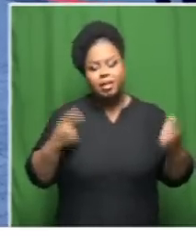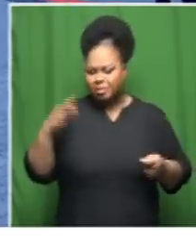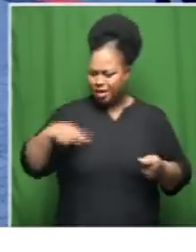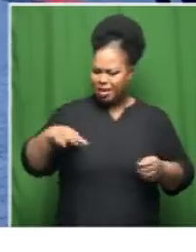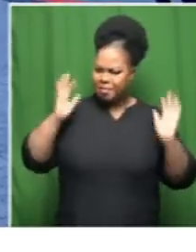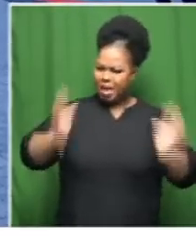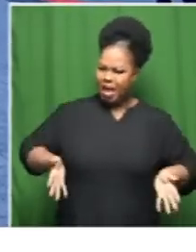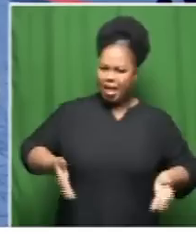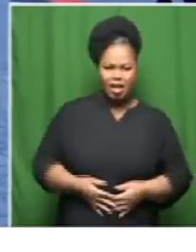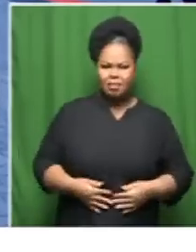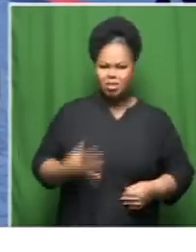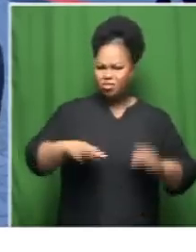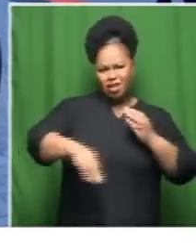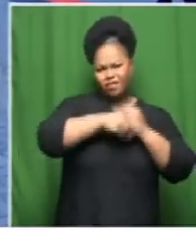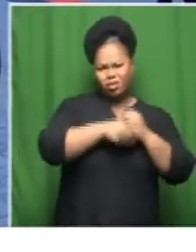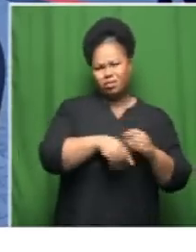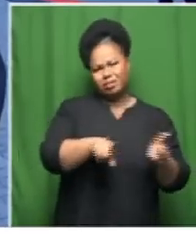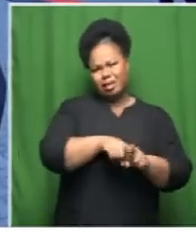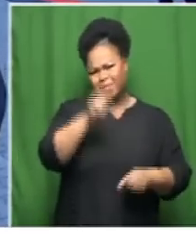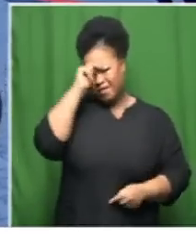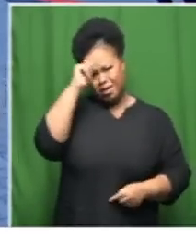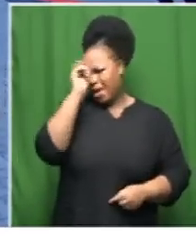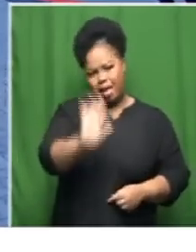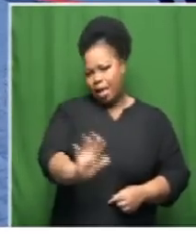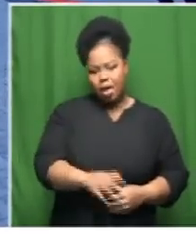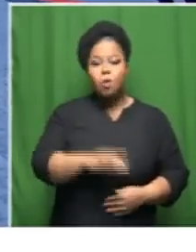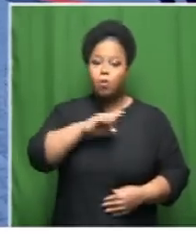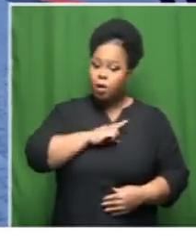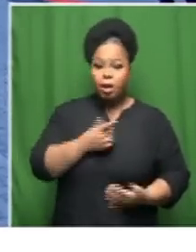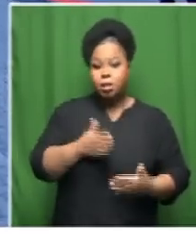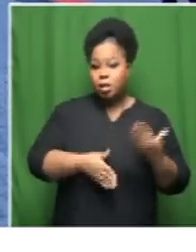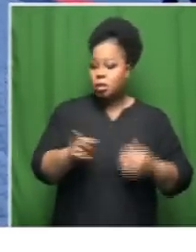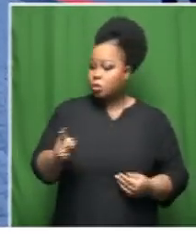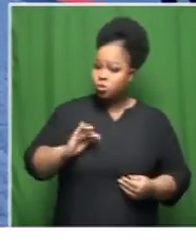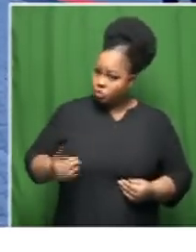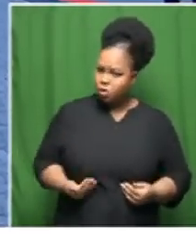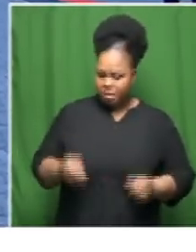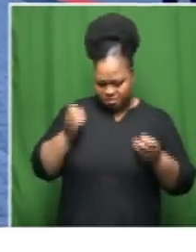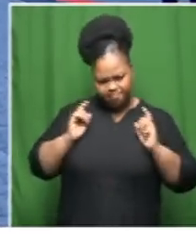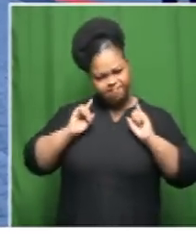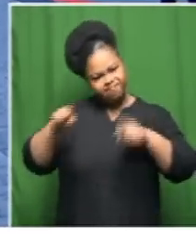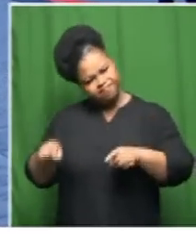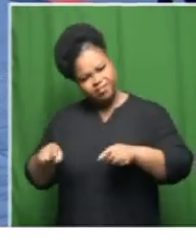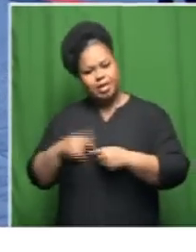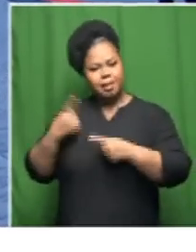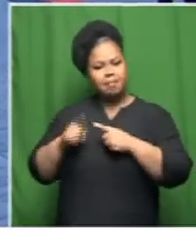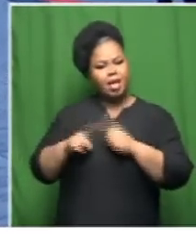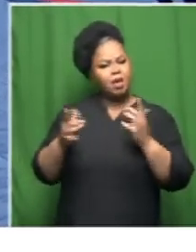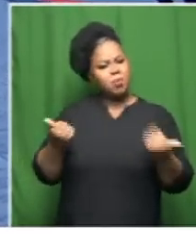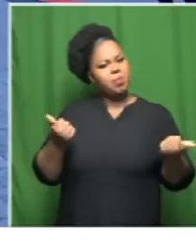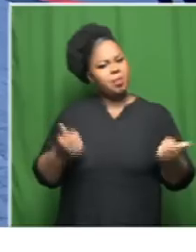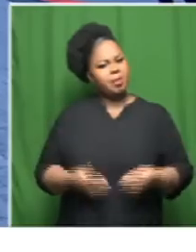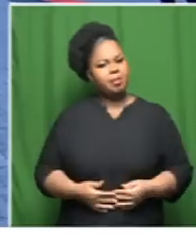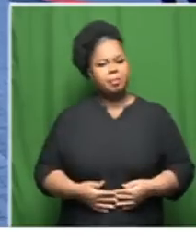Banyana and what they've done without having to look at Bafana Bafana, because at the end of the day, these women have gone out on the field, they've played, they've got the job